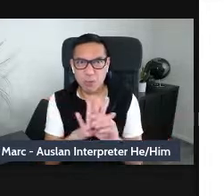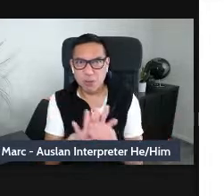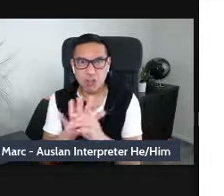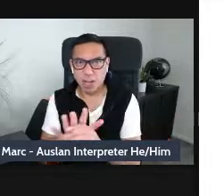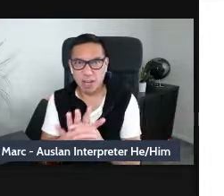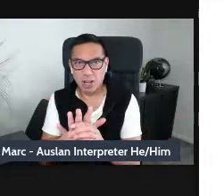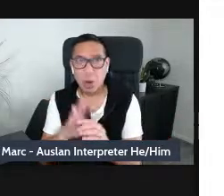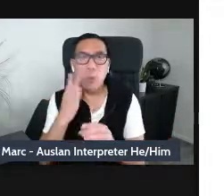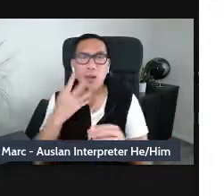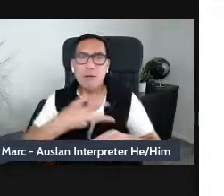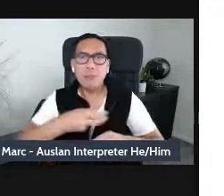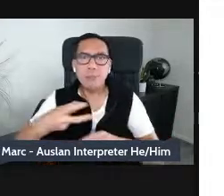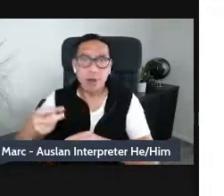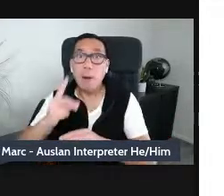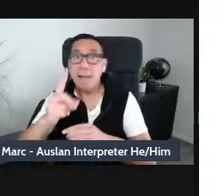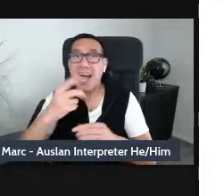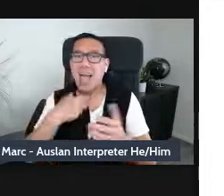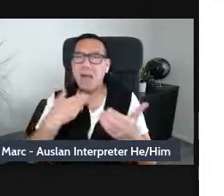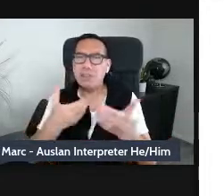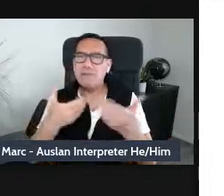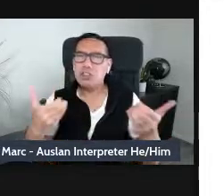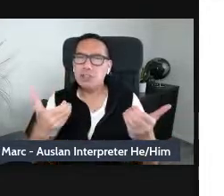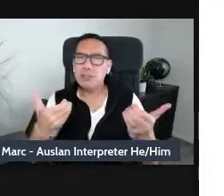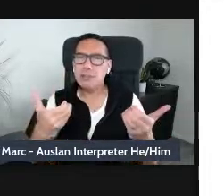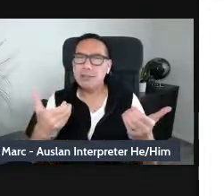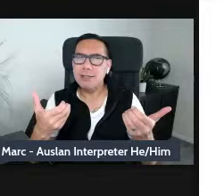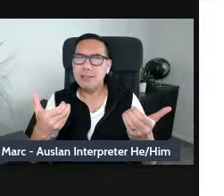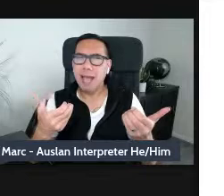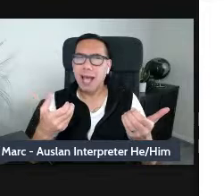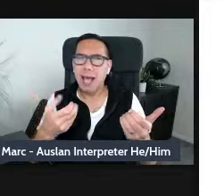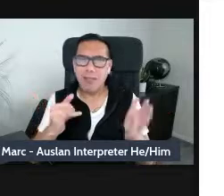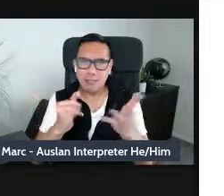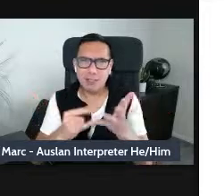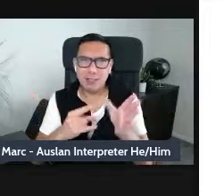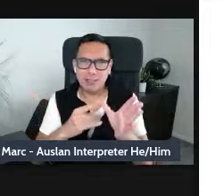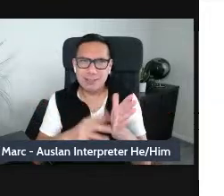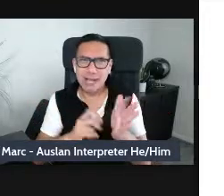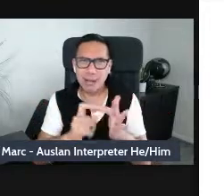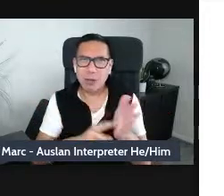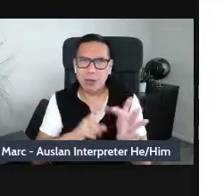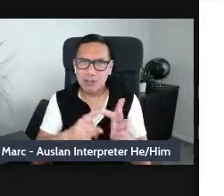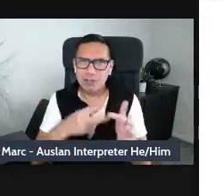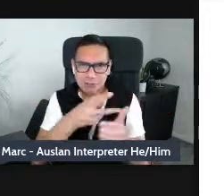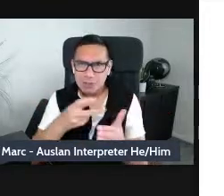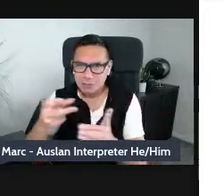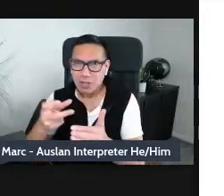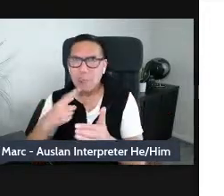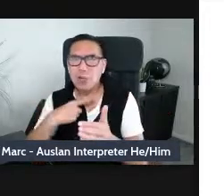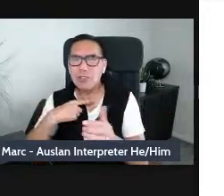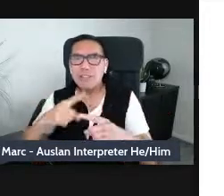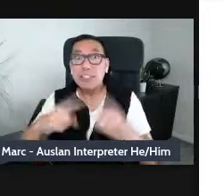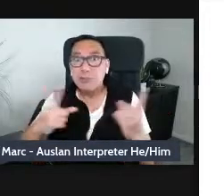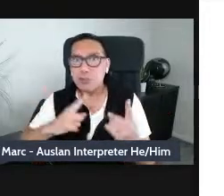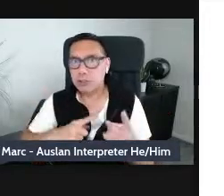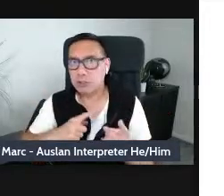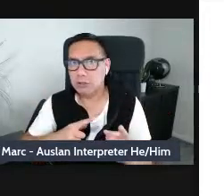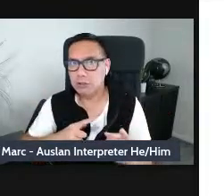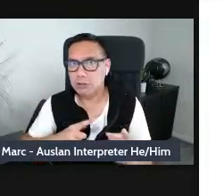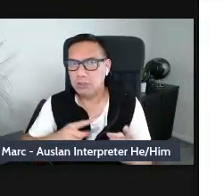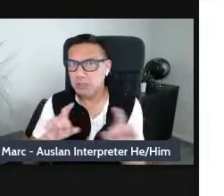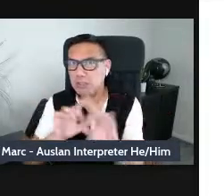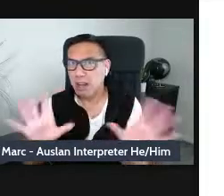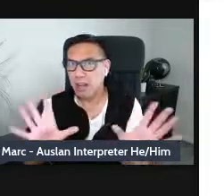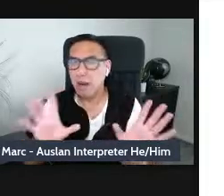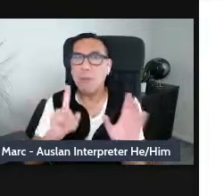was this division in the samples pretty clear due to some other reason. And so I'd like to go into that, but I haven't had